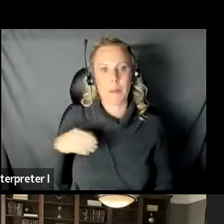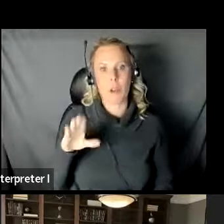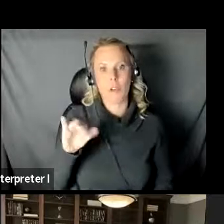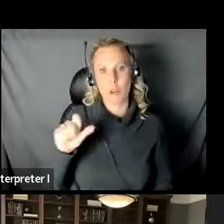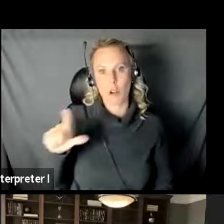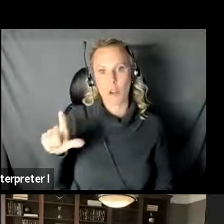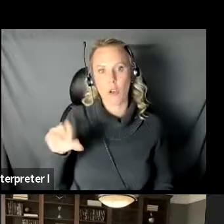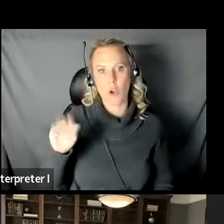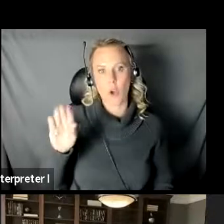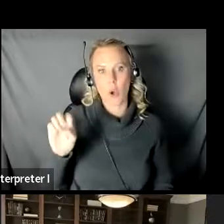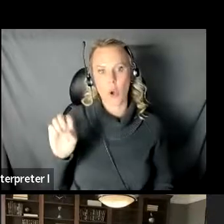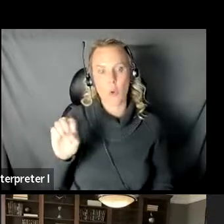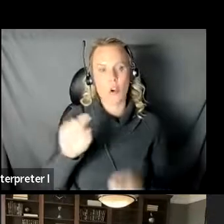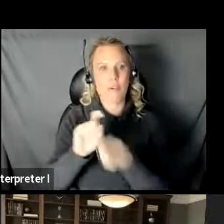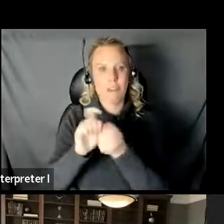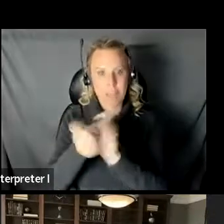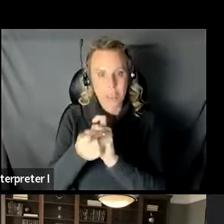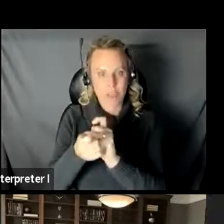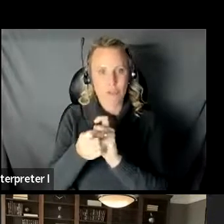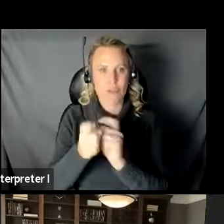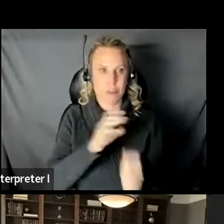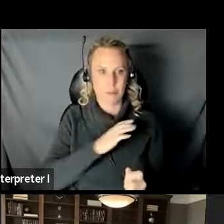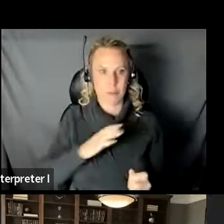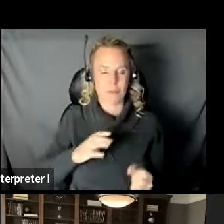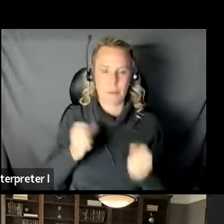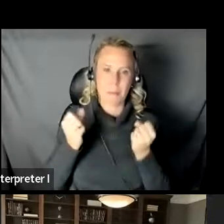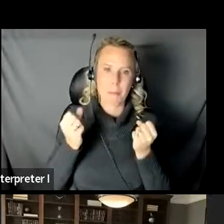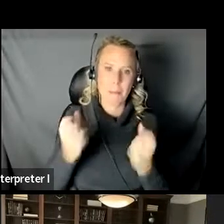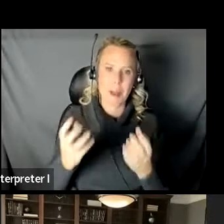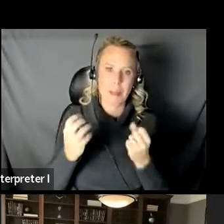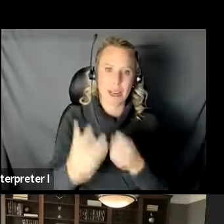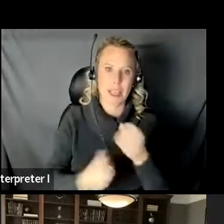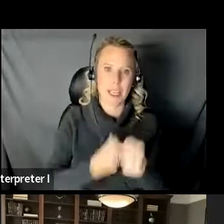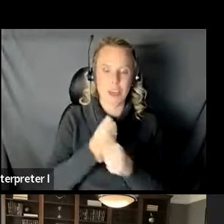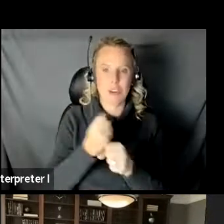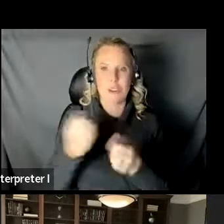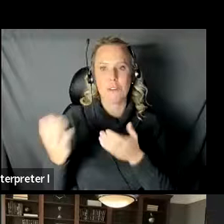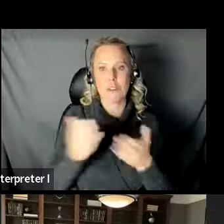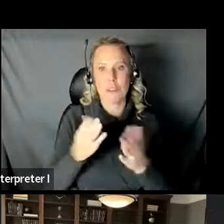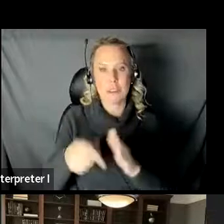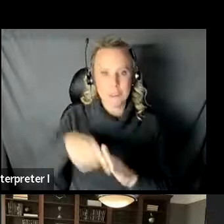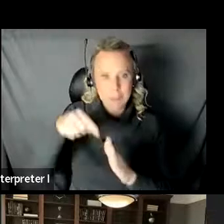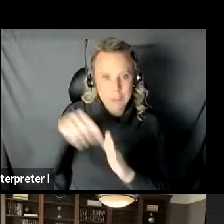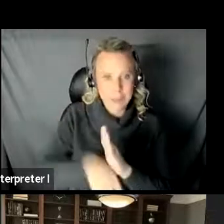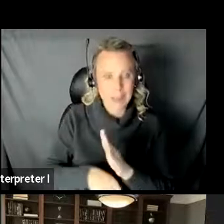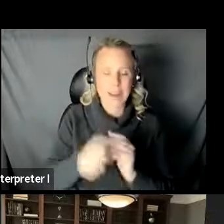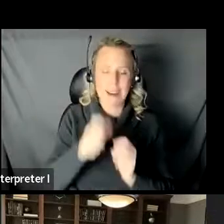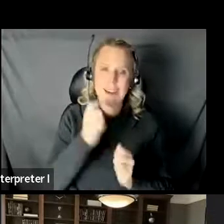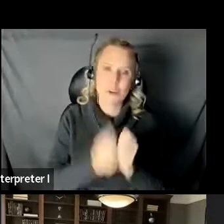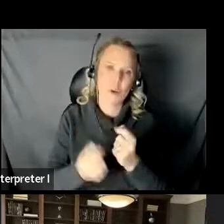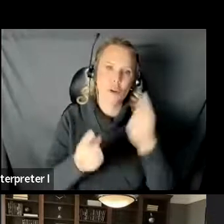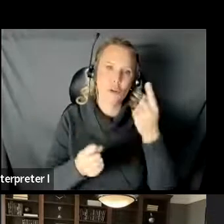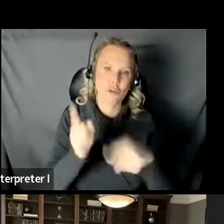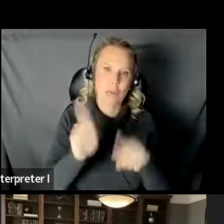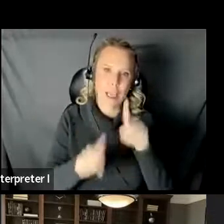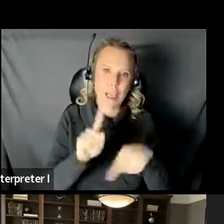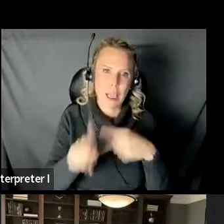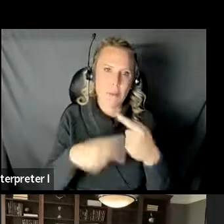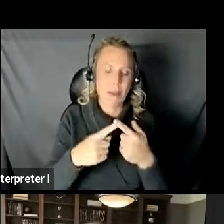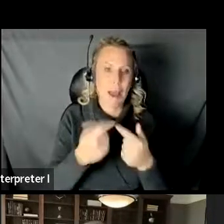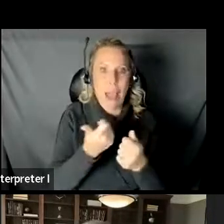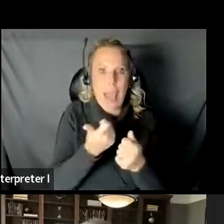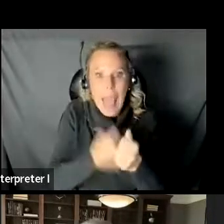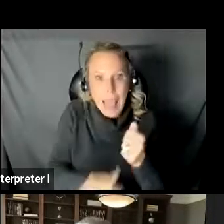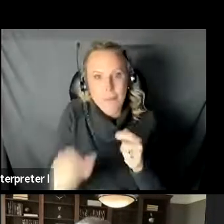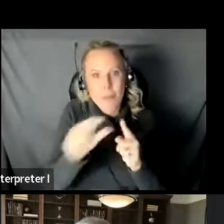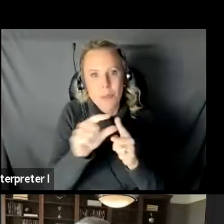Code Revision Commission for your years of service and detailed, thorough work. Of course, not everyone is going to agree about every word of a 400-page